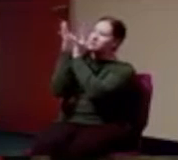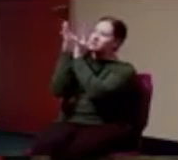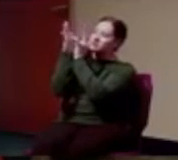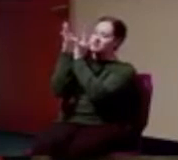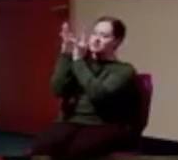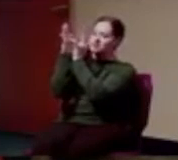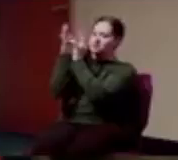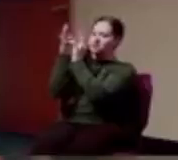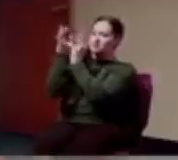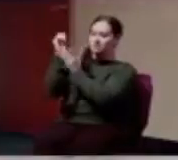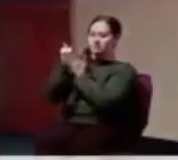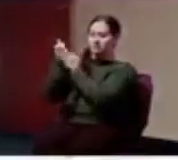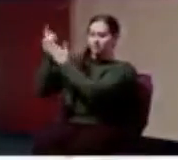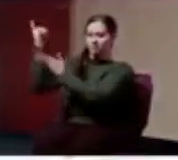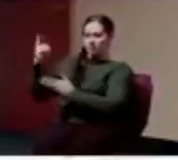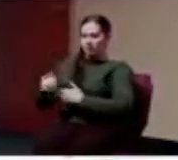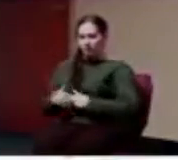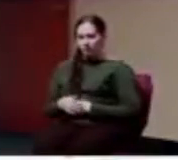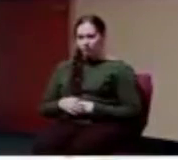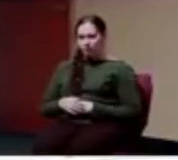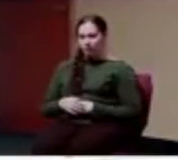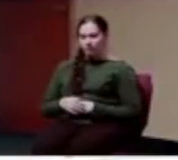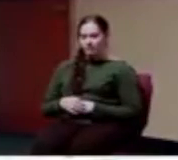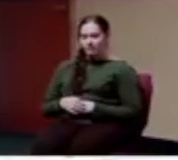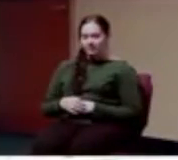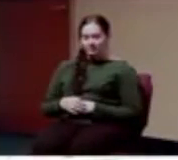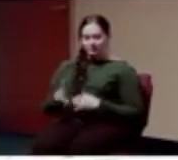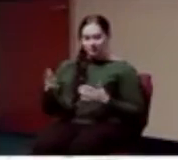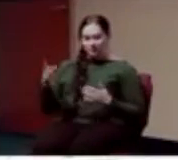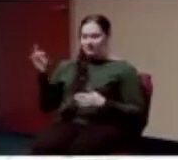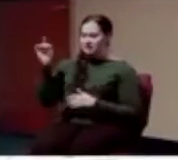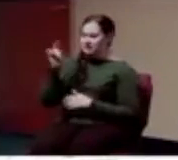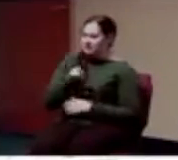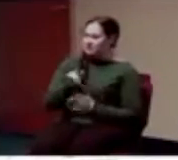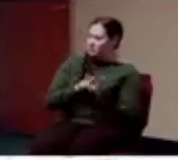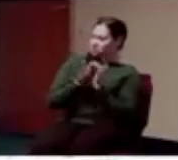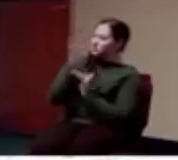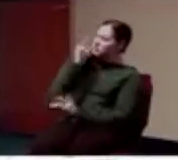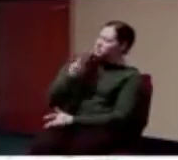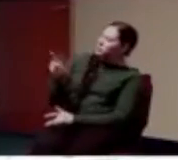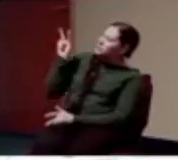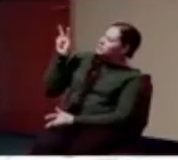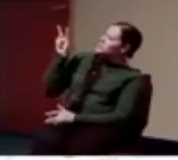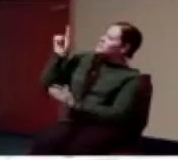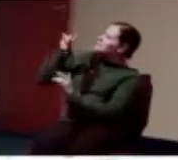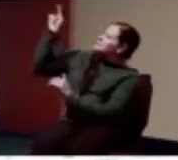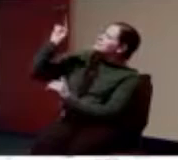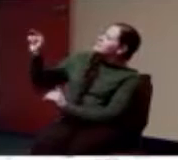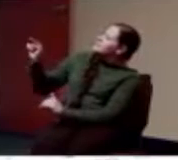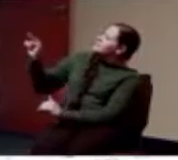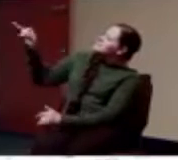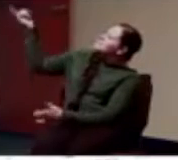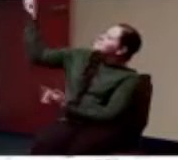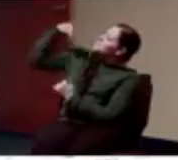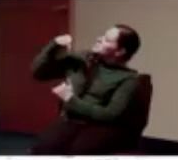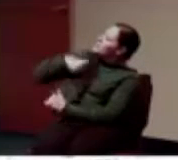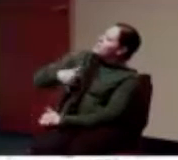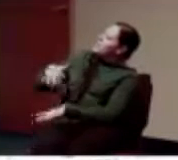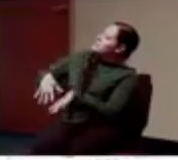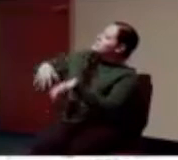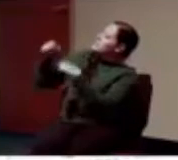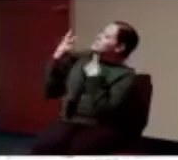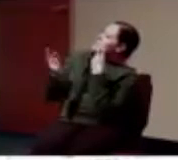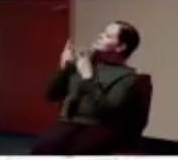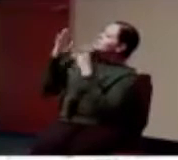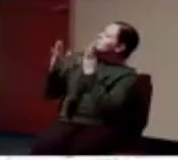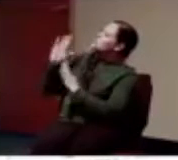Verse 5 says this, when Jesus came by, he looked up at Zacchaeus and he called him by name. Zacchaeus, he said, quick, come down. I must be a guest in your home today.